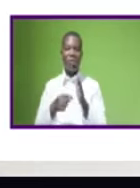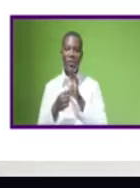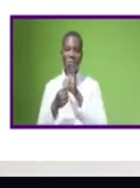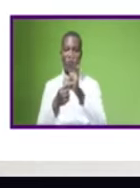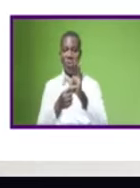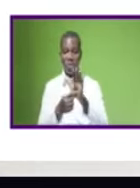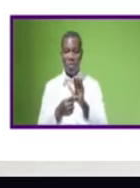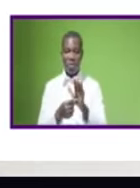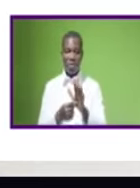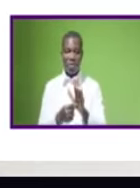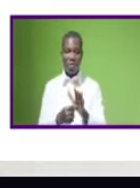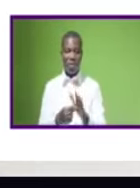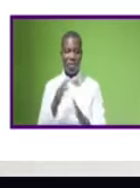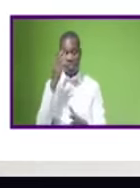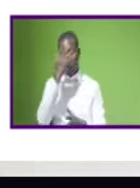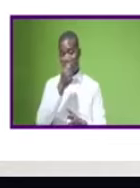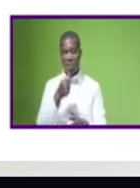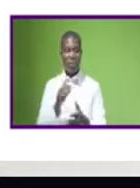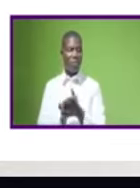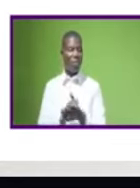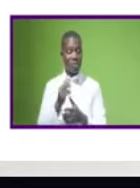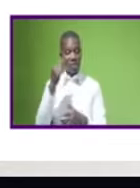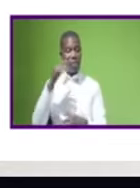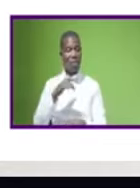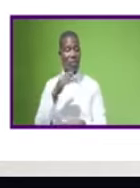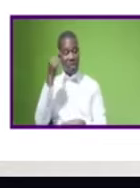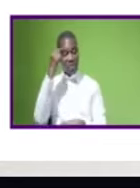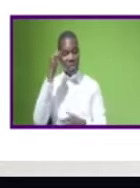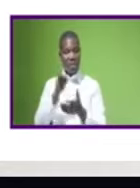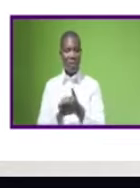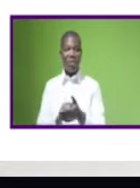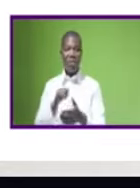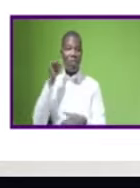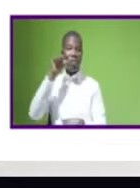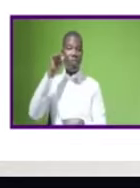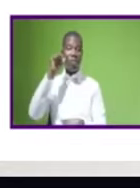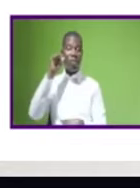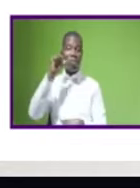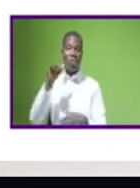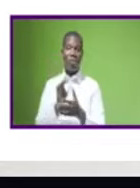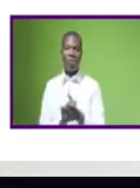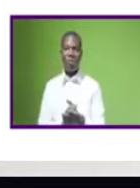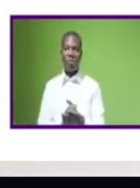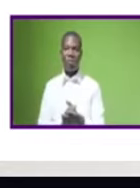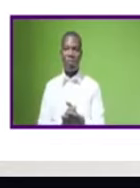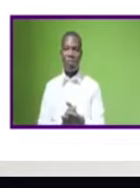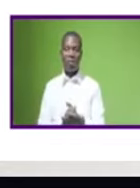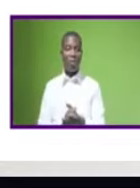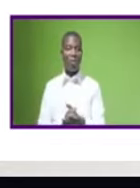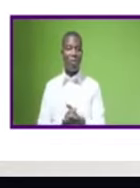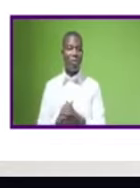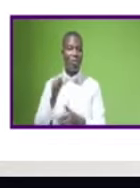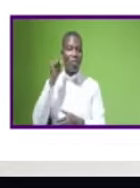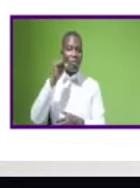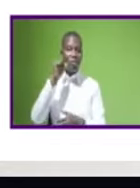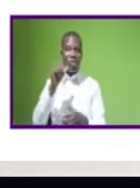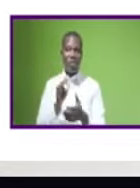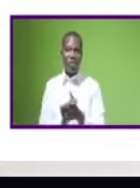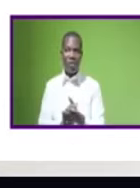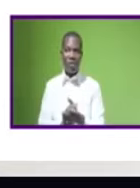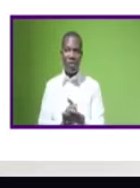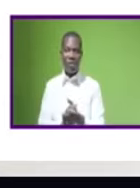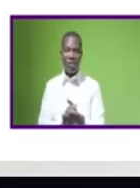Minimso oba. Please compare the image of this handsome. Because bema de anka. Ayes anka